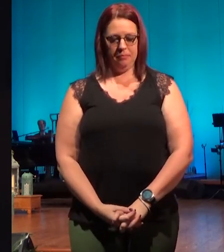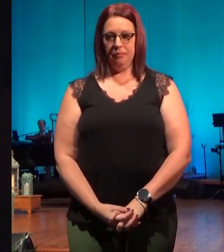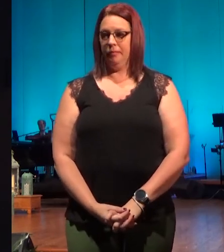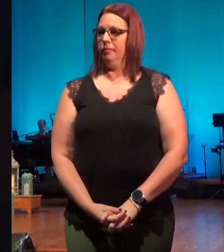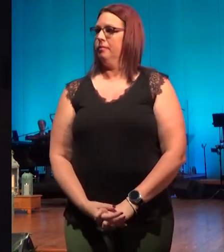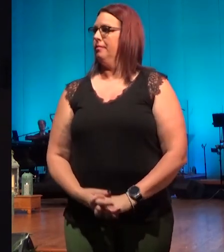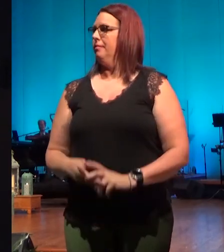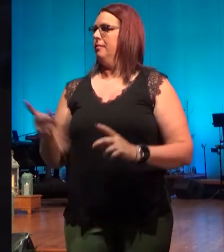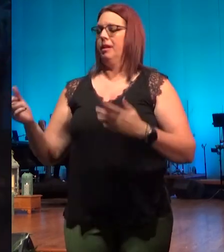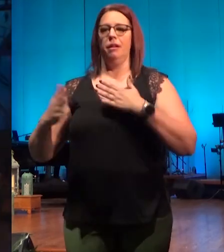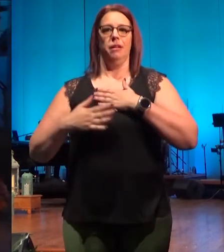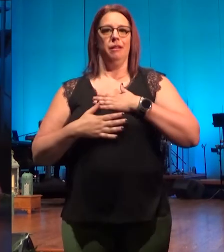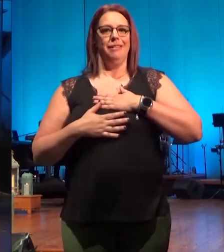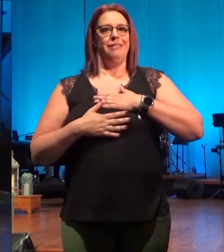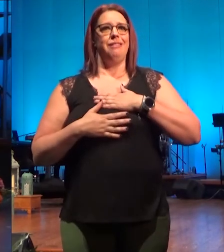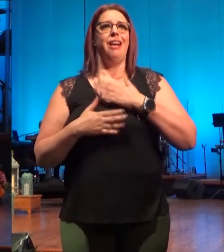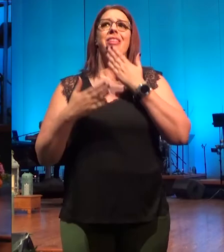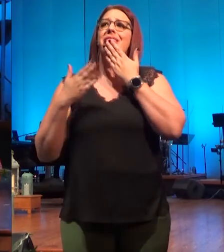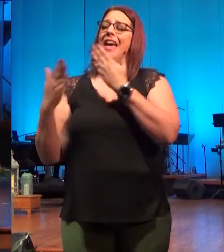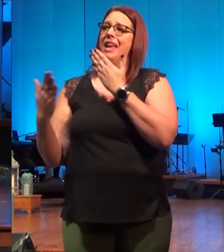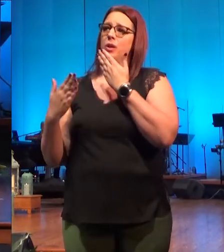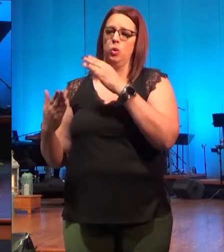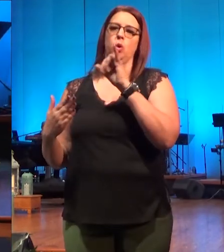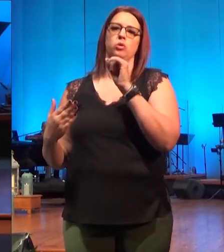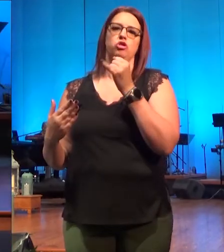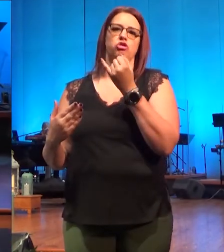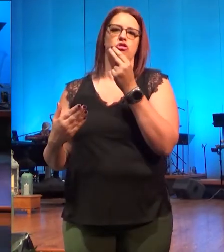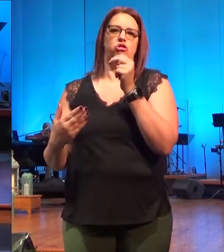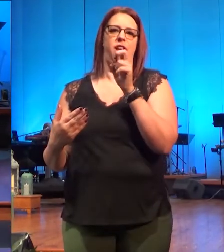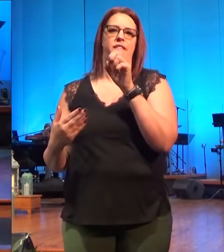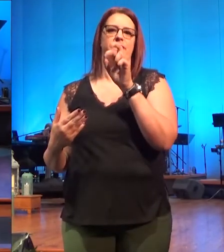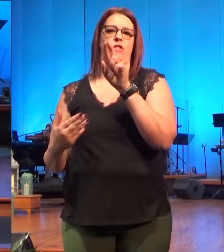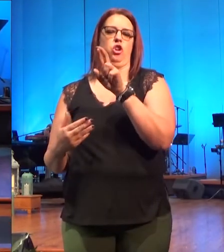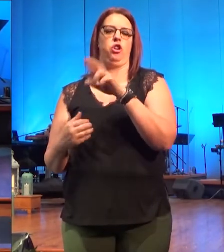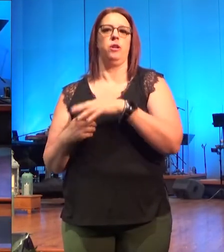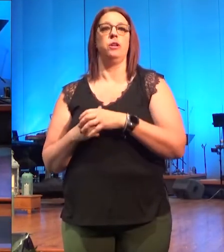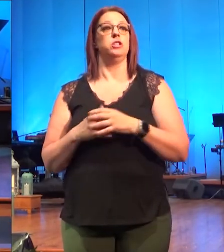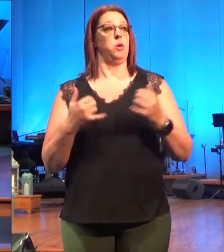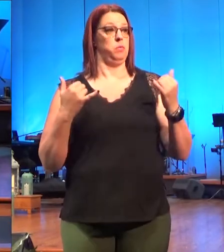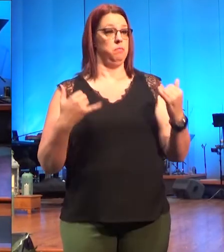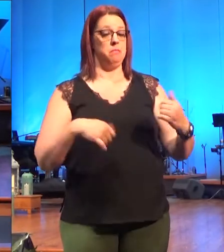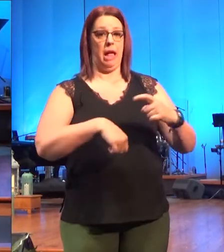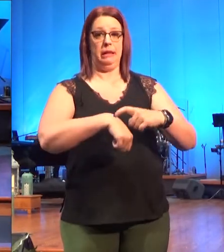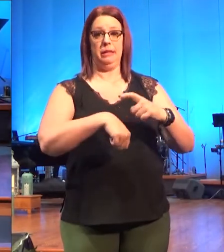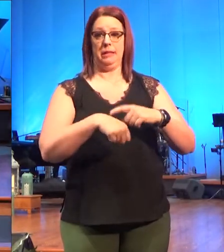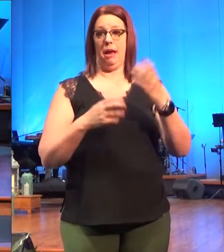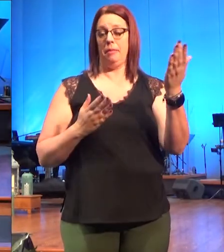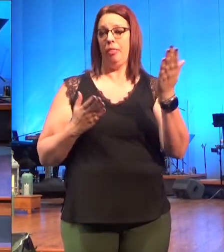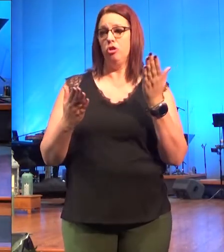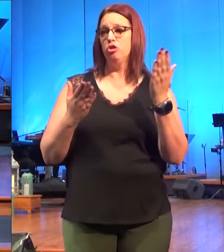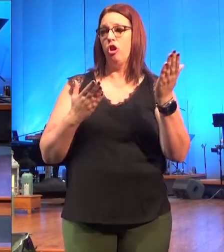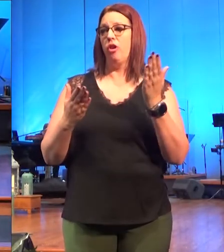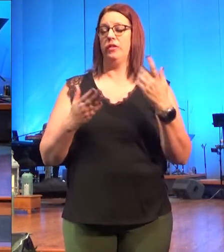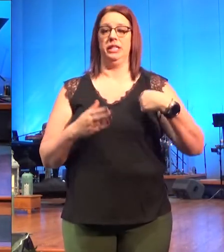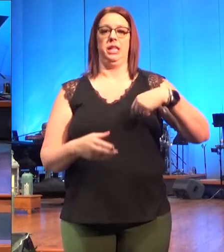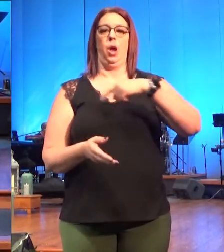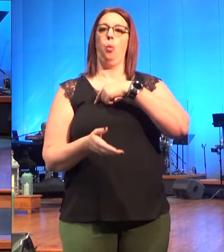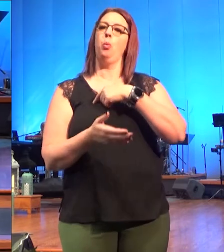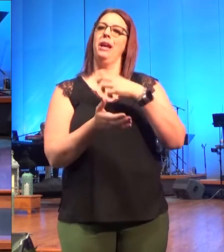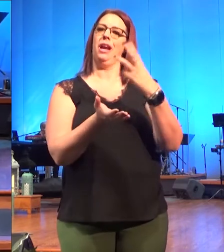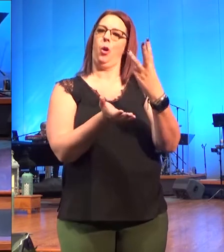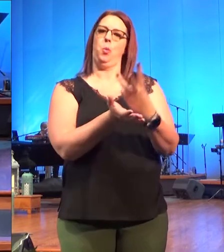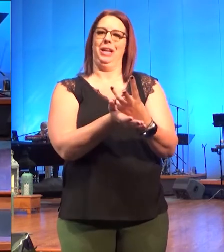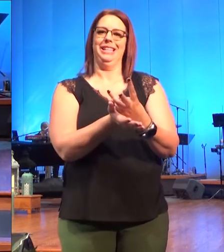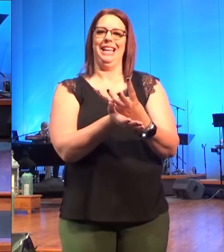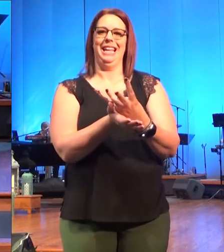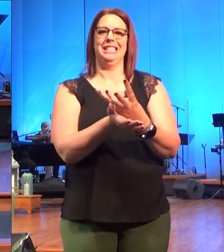Oh, thank you so much, Jennifer. We step into a time in our service where we get to be witness now,